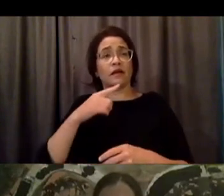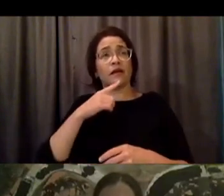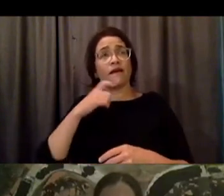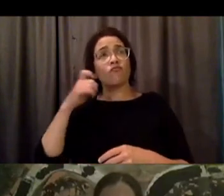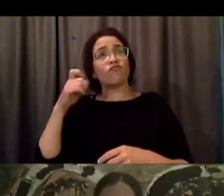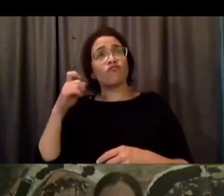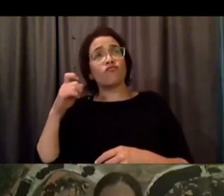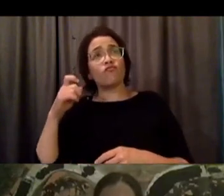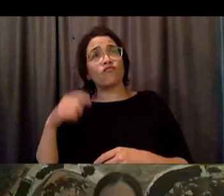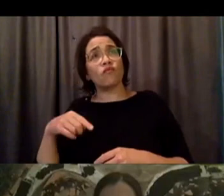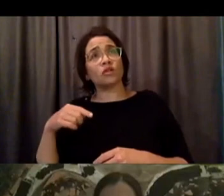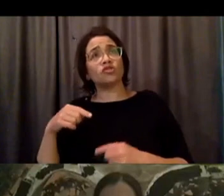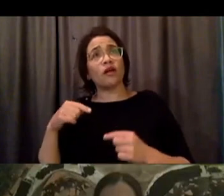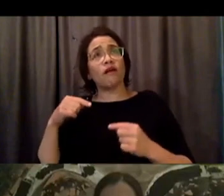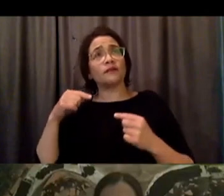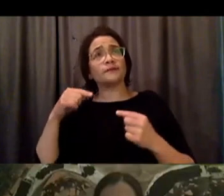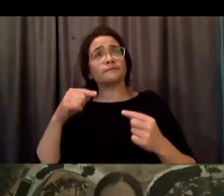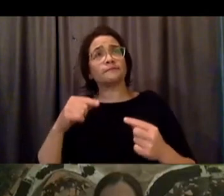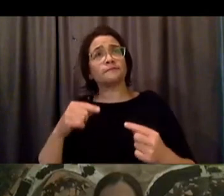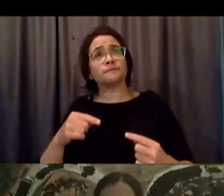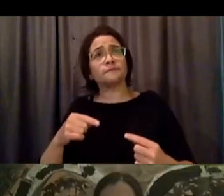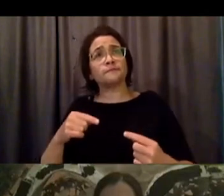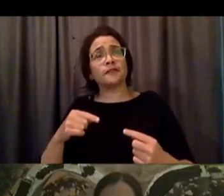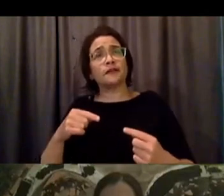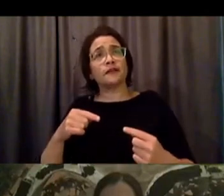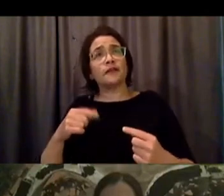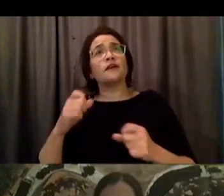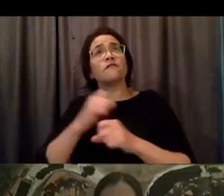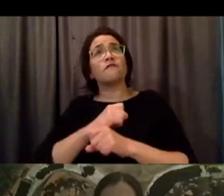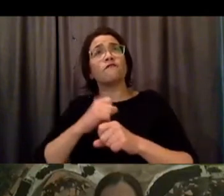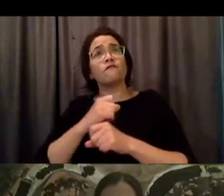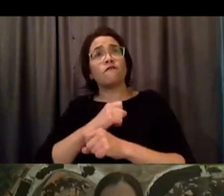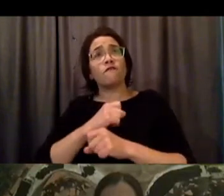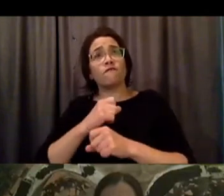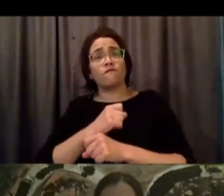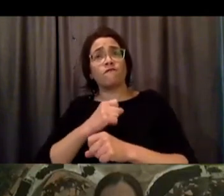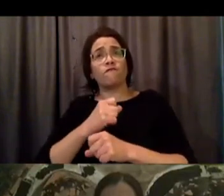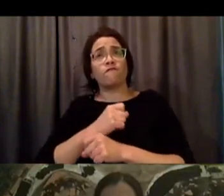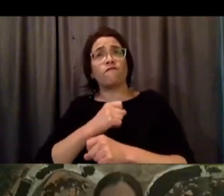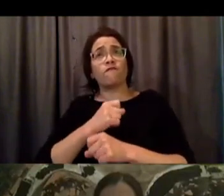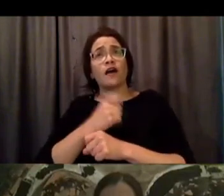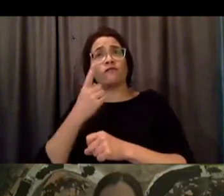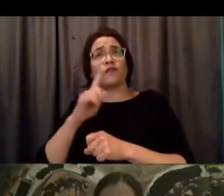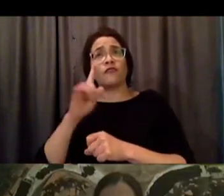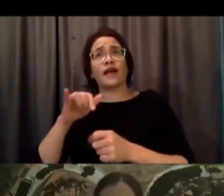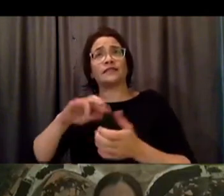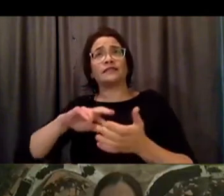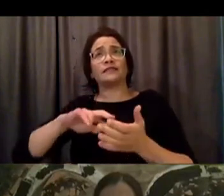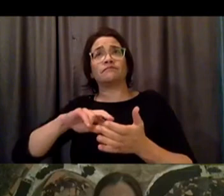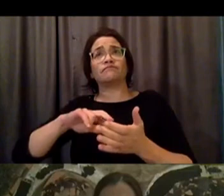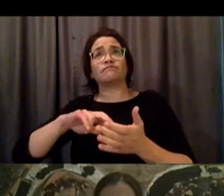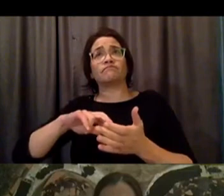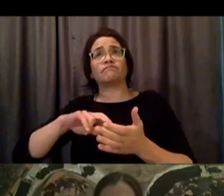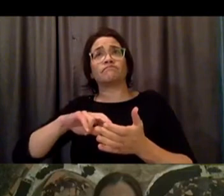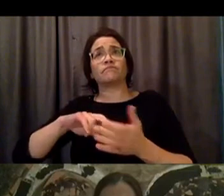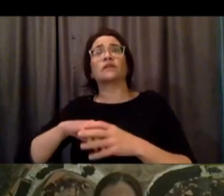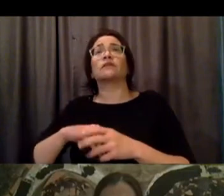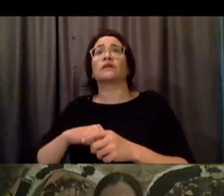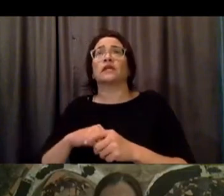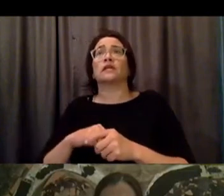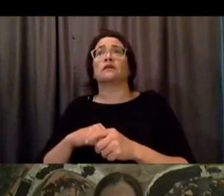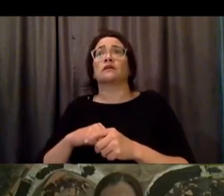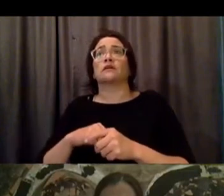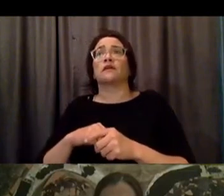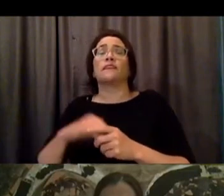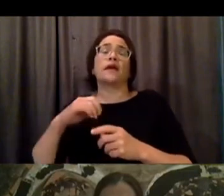difficult to match, to, to have, to use as a labor label for a variety of situations that, that Lemkin,